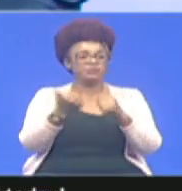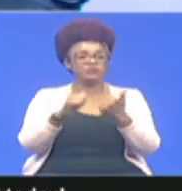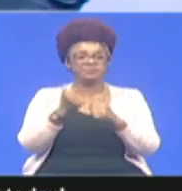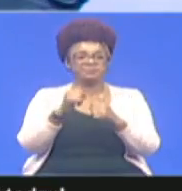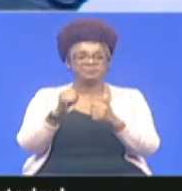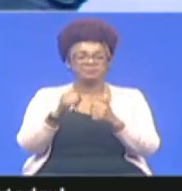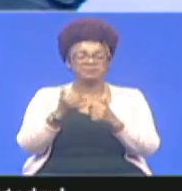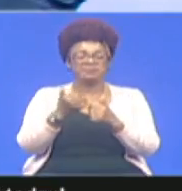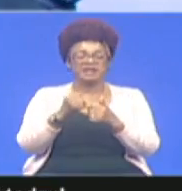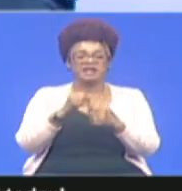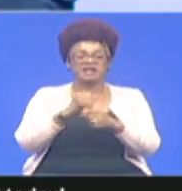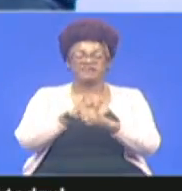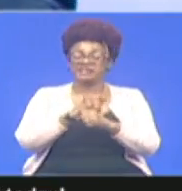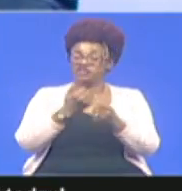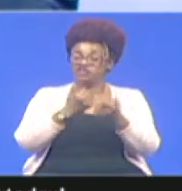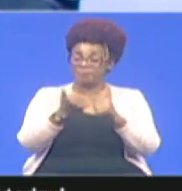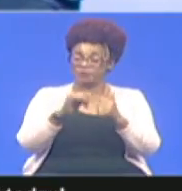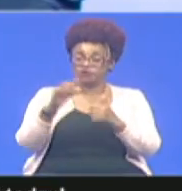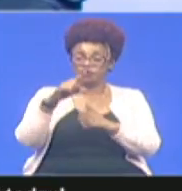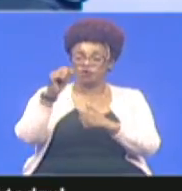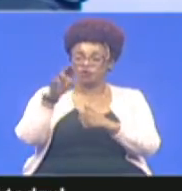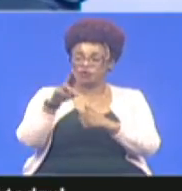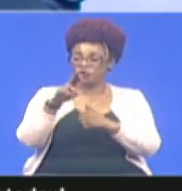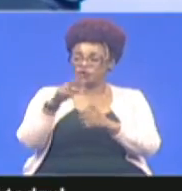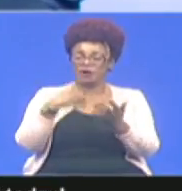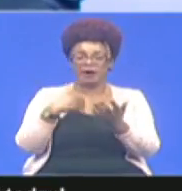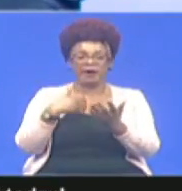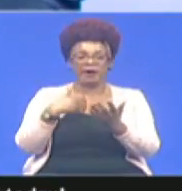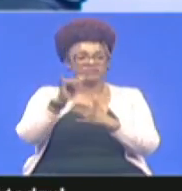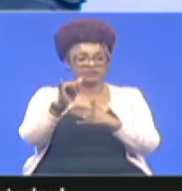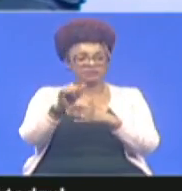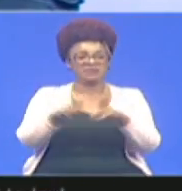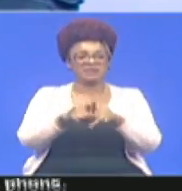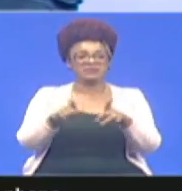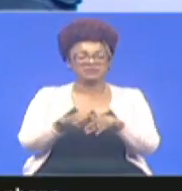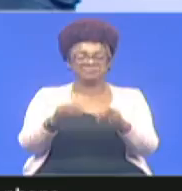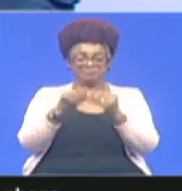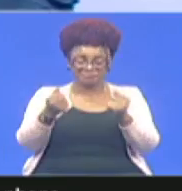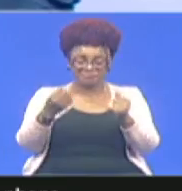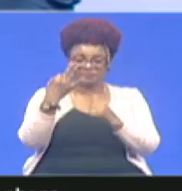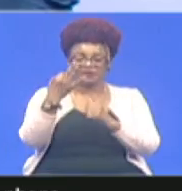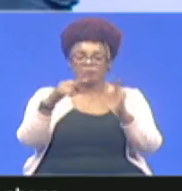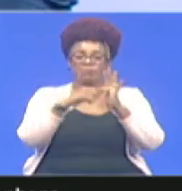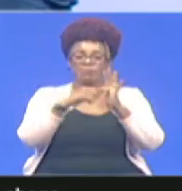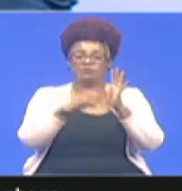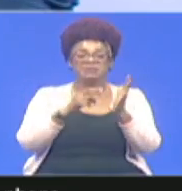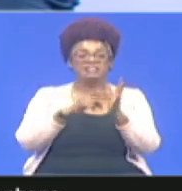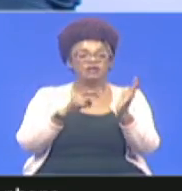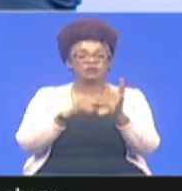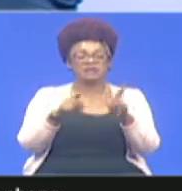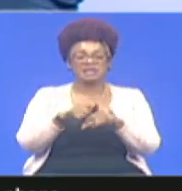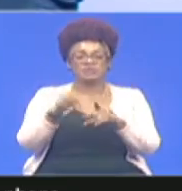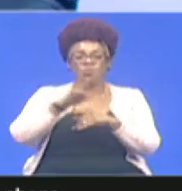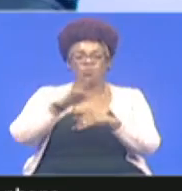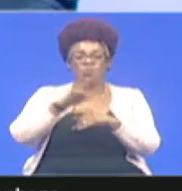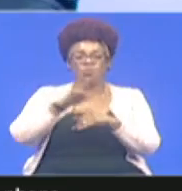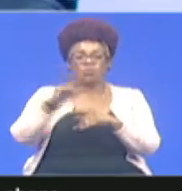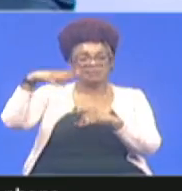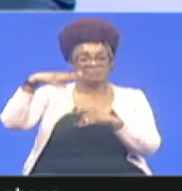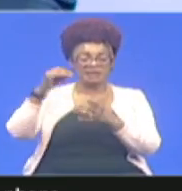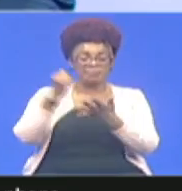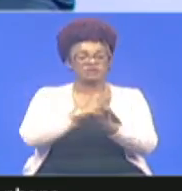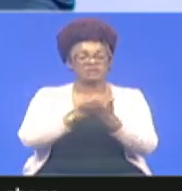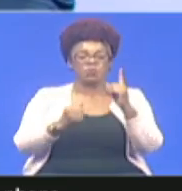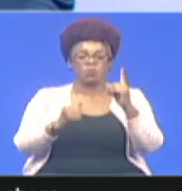Defending champions Gor Mahia put a woeful week to the side as they bagged 3 points in Machakos, while Western Stima edged Posta Rangers